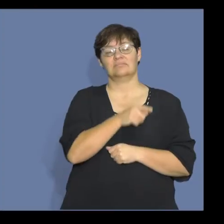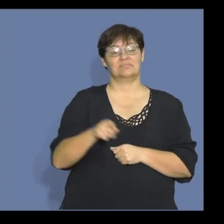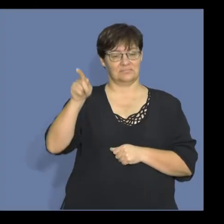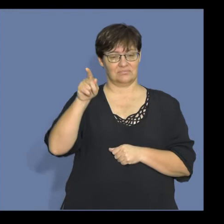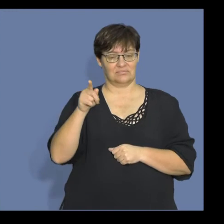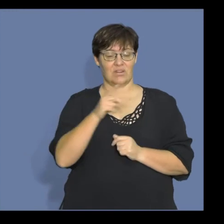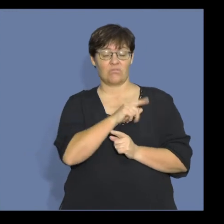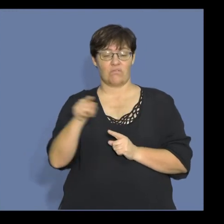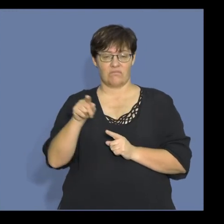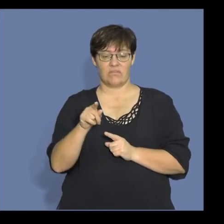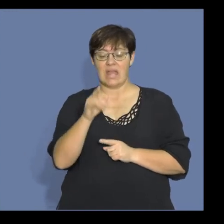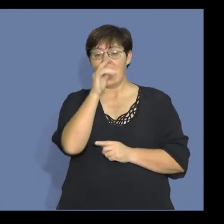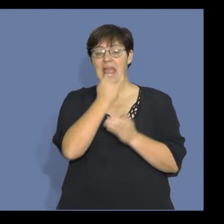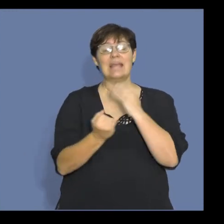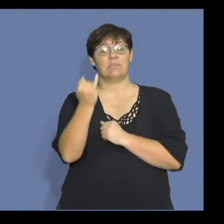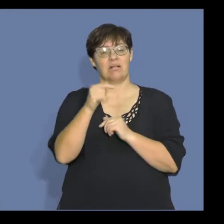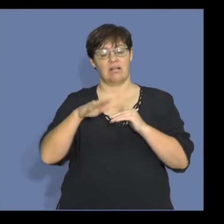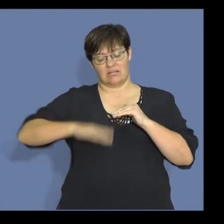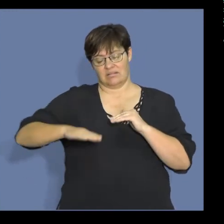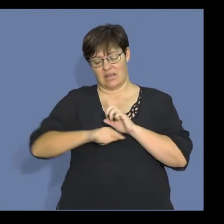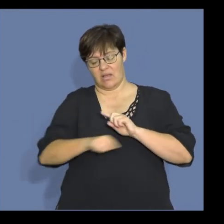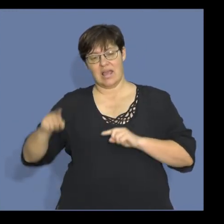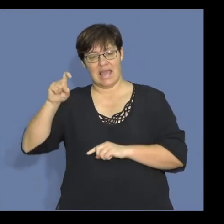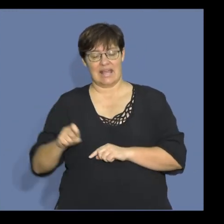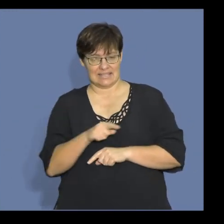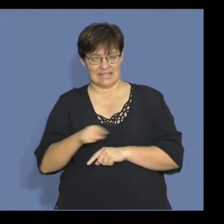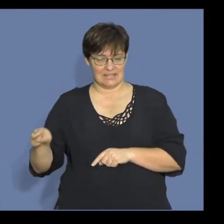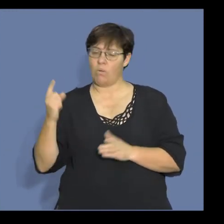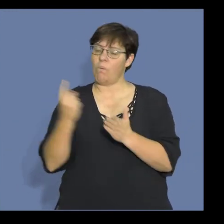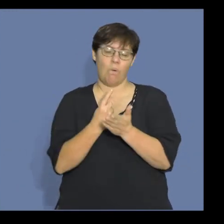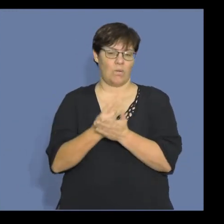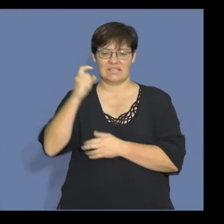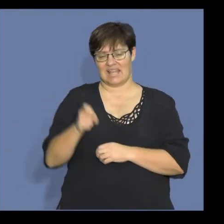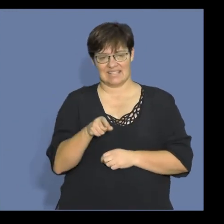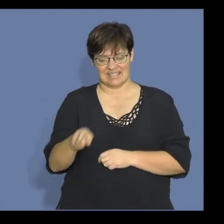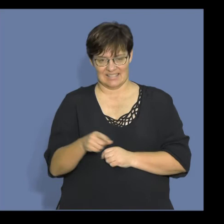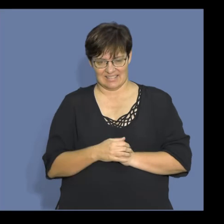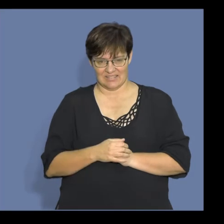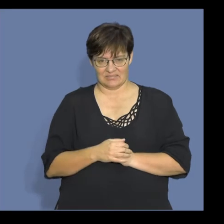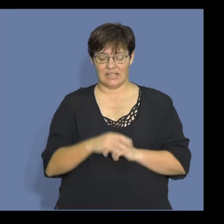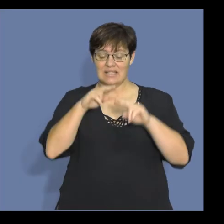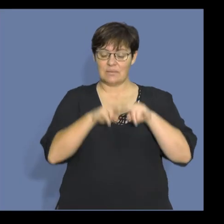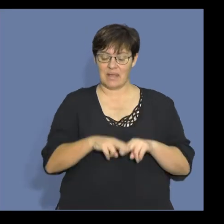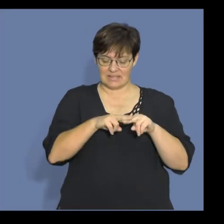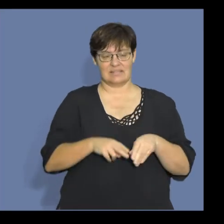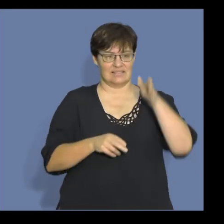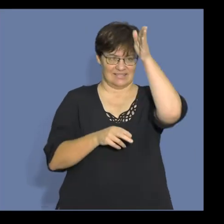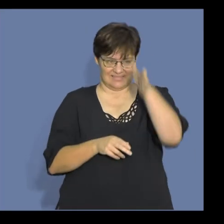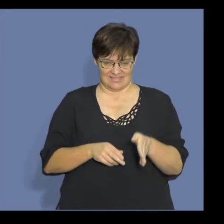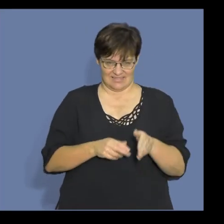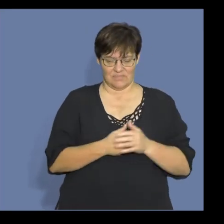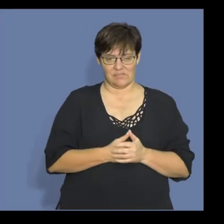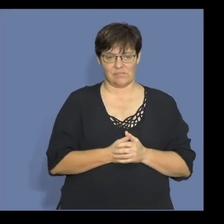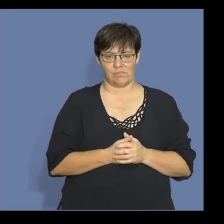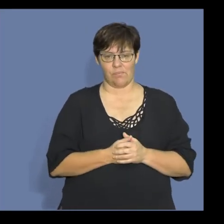graph, and we know that the independent variable is always plotted on the x-axis, and on the